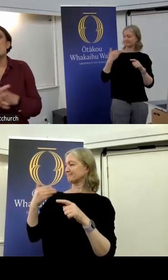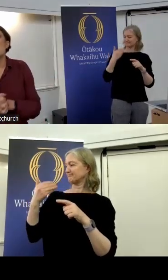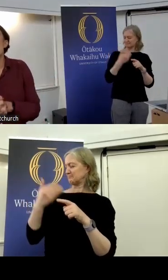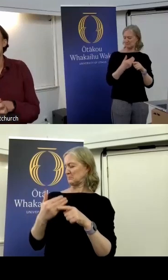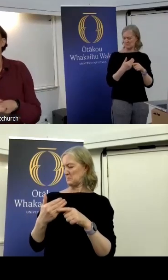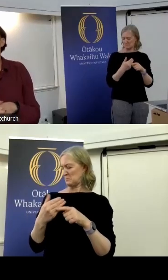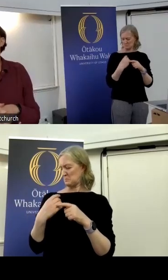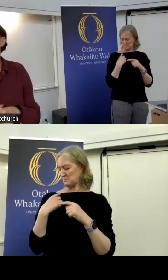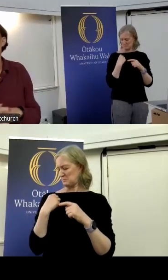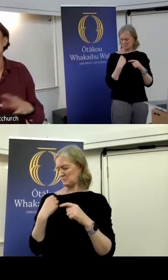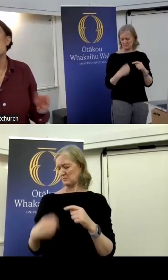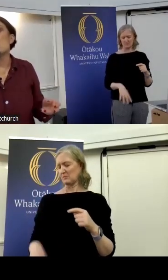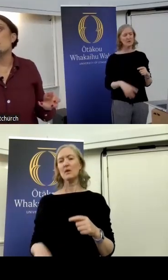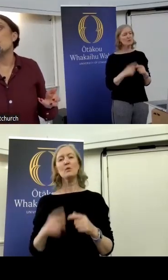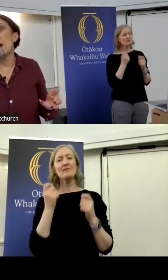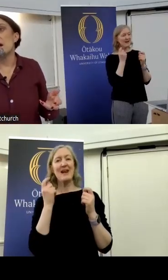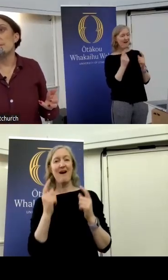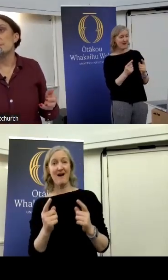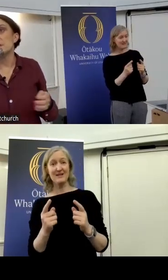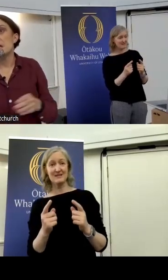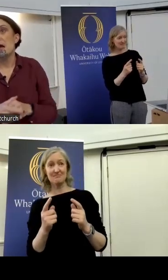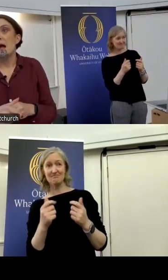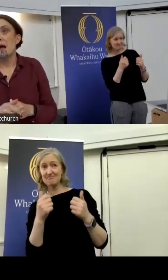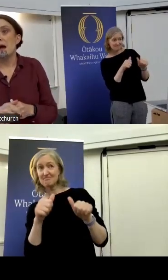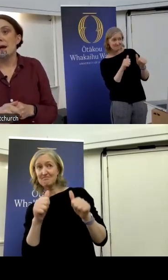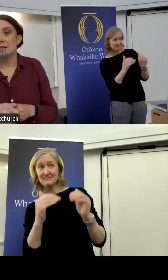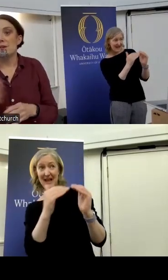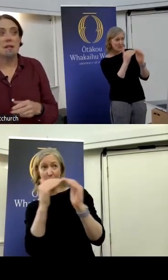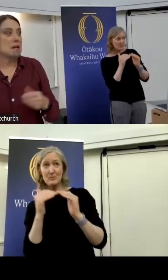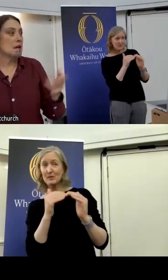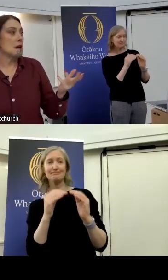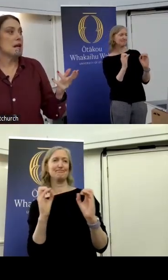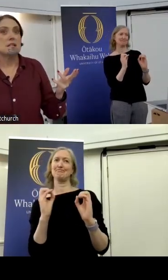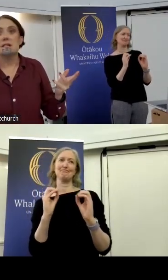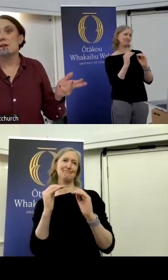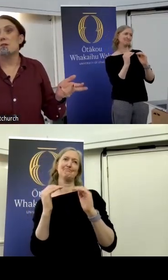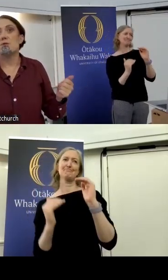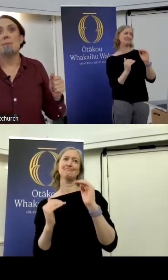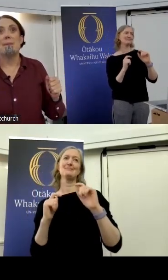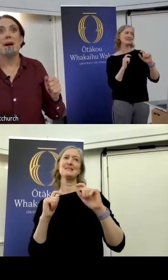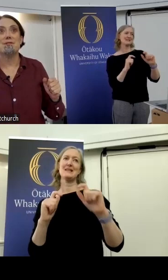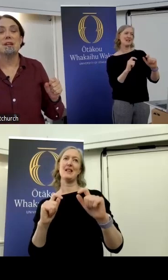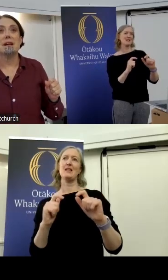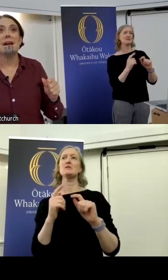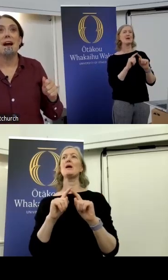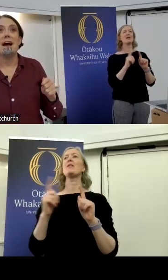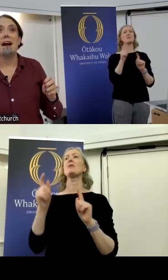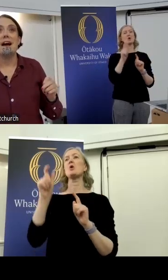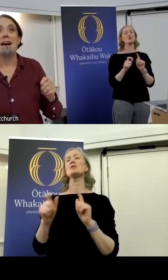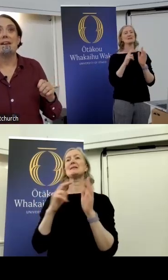implemented in a way that we had inequitable outcomes. And so Nina later is going to talk about bowel